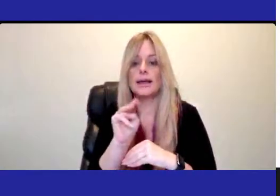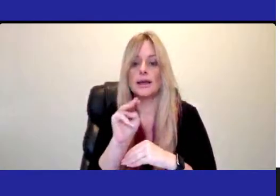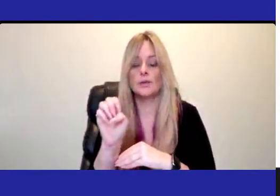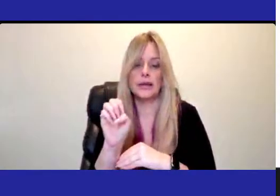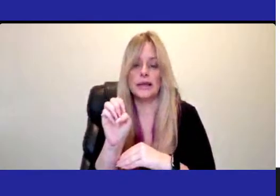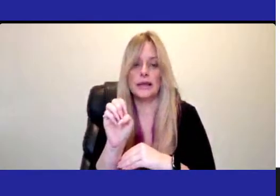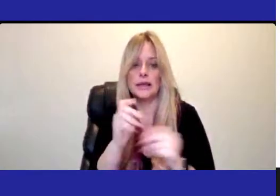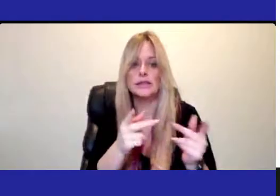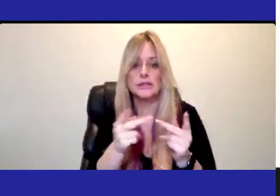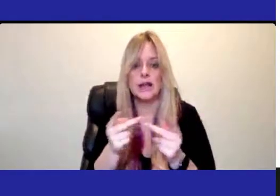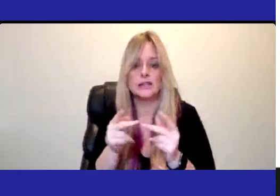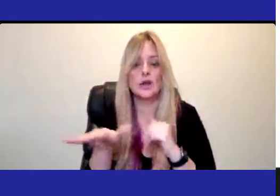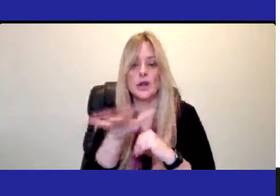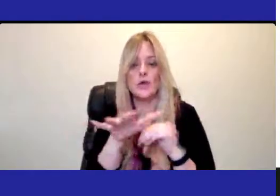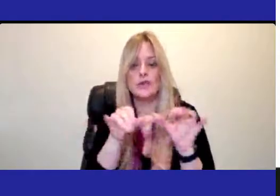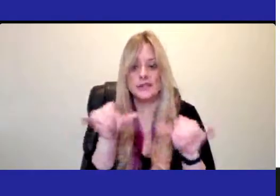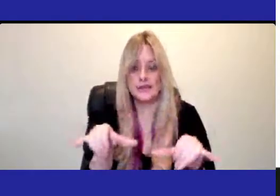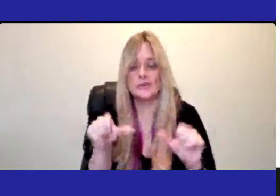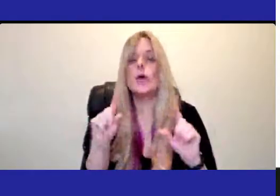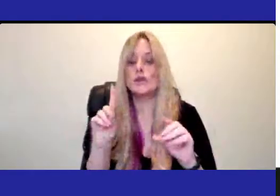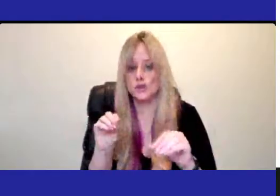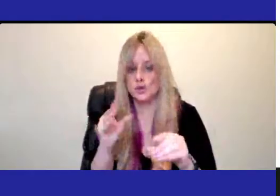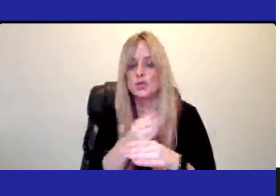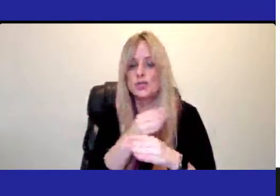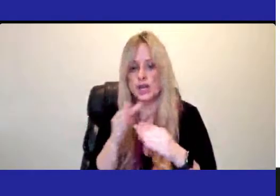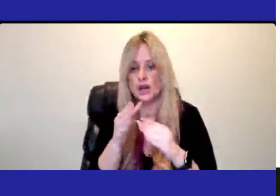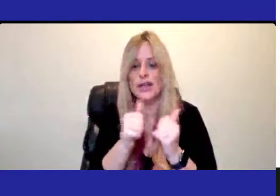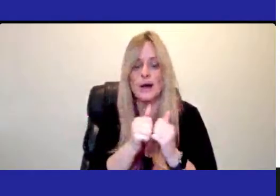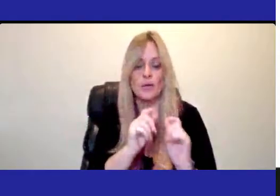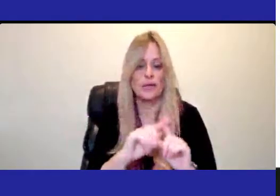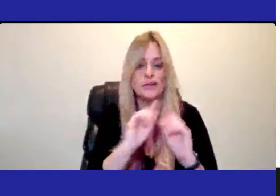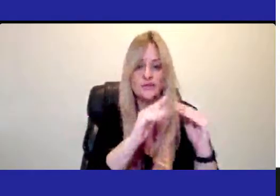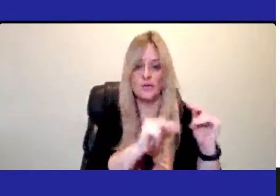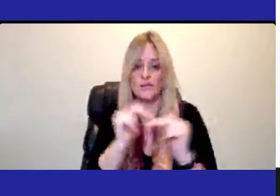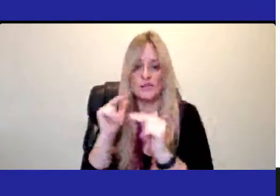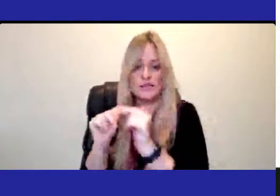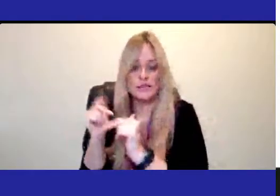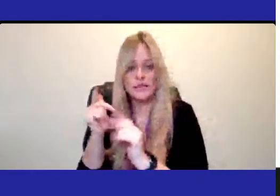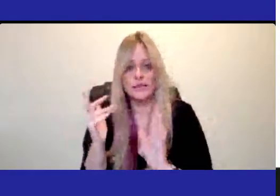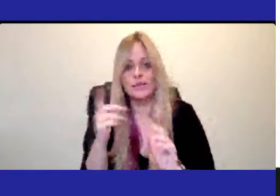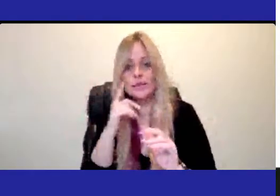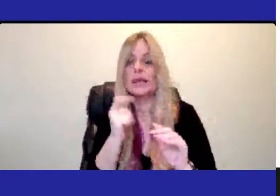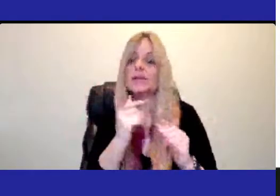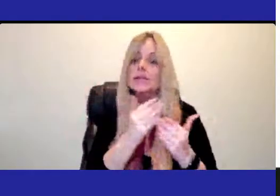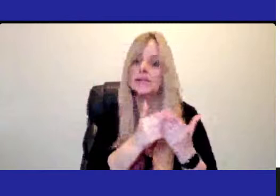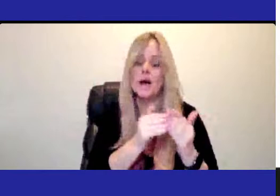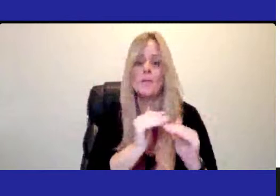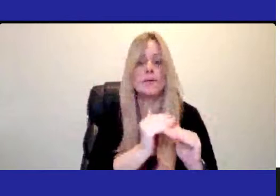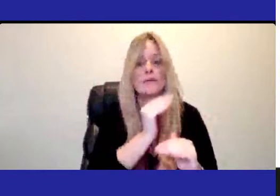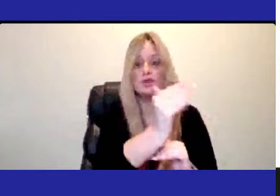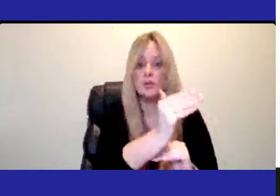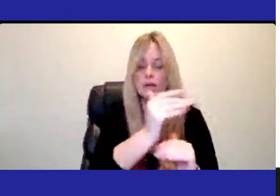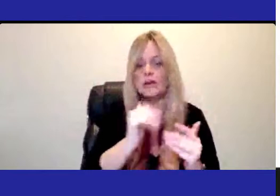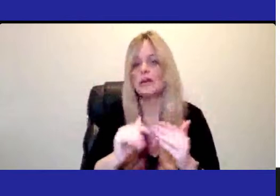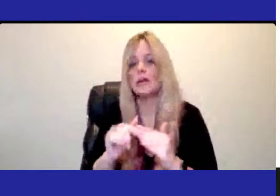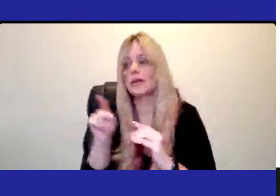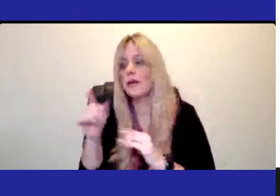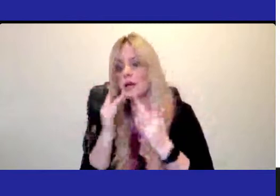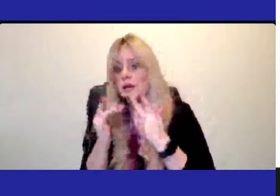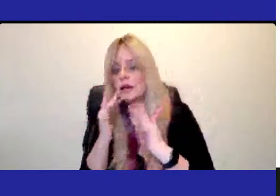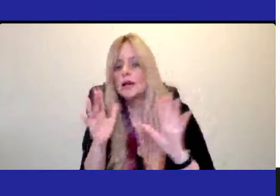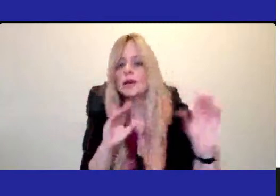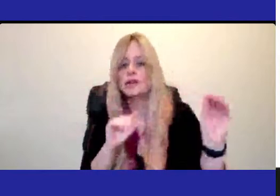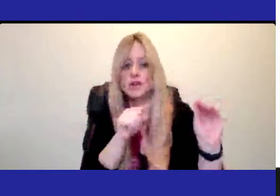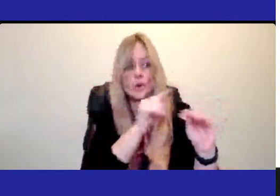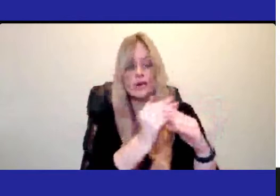do share that between facilities because some of our facilities are over their slots, so we take from sites that have a surplus and share it with those